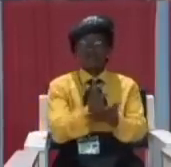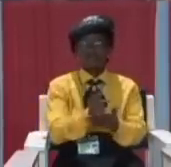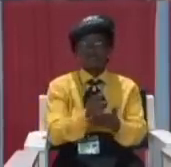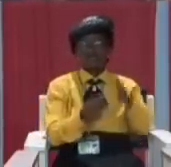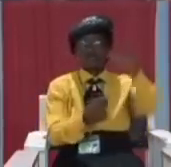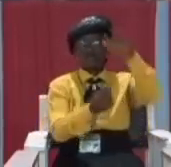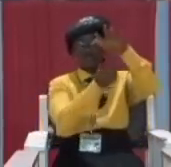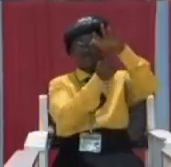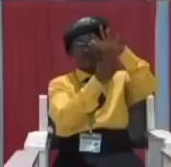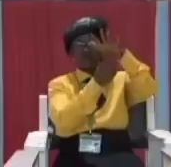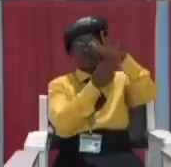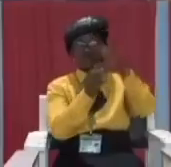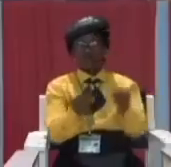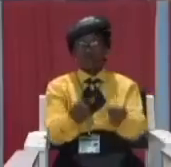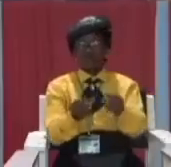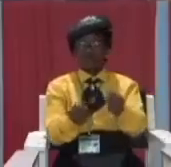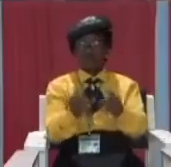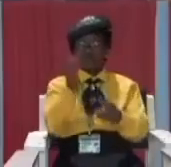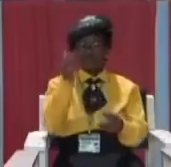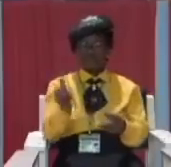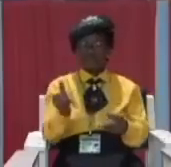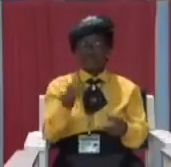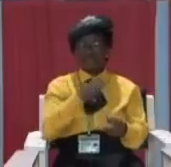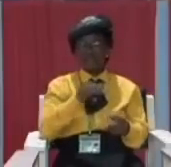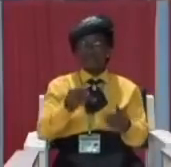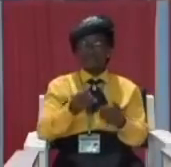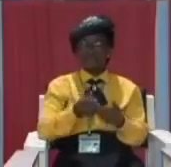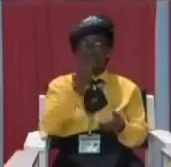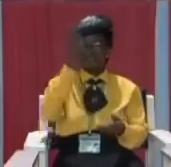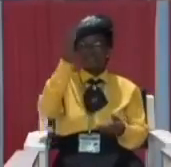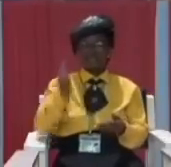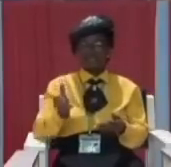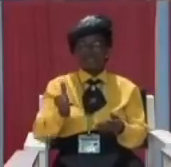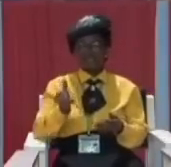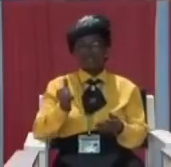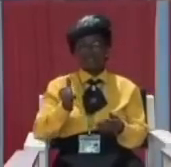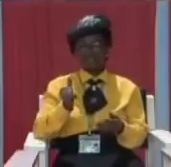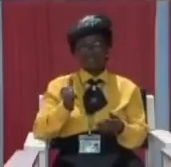quickly and easily.